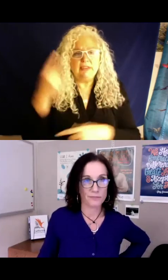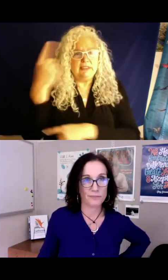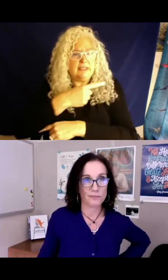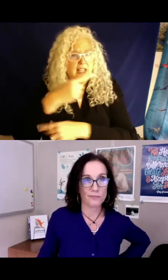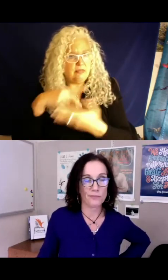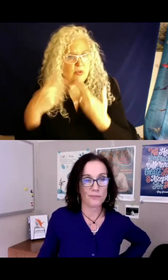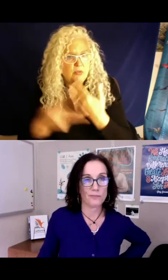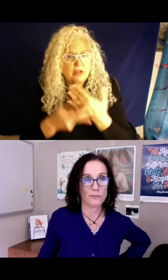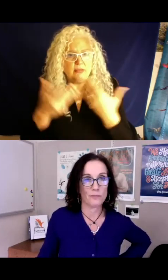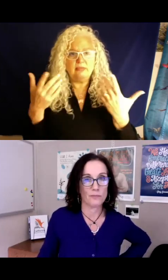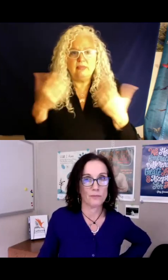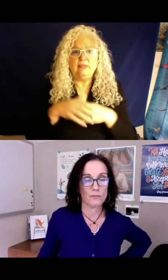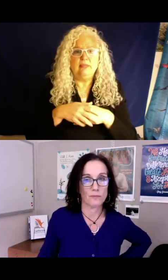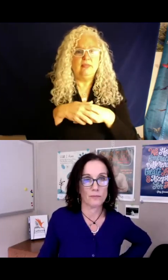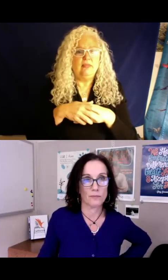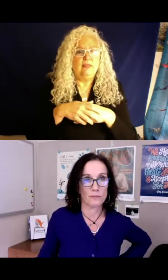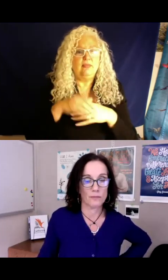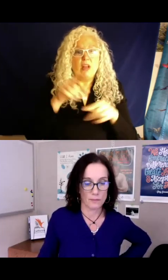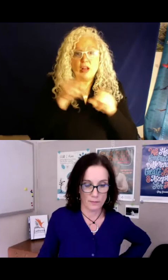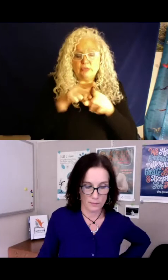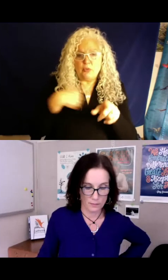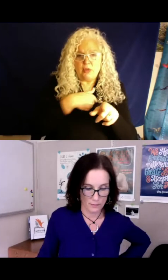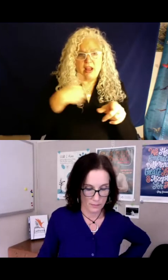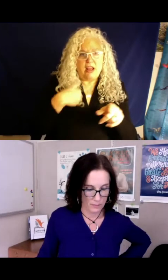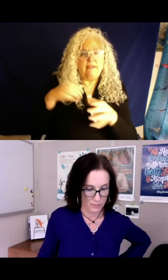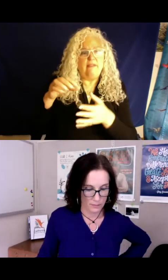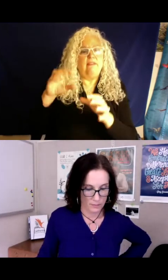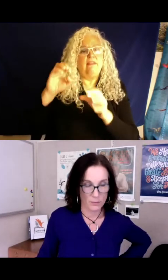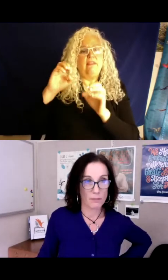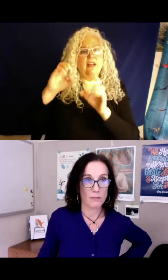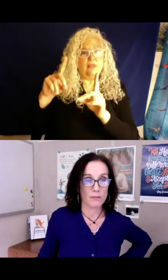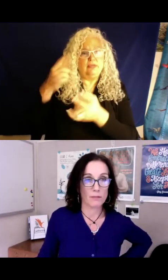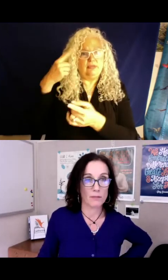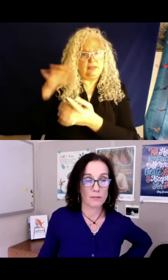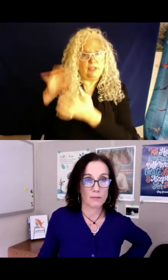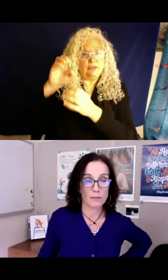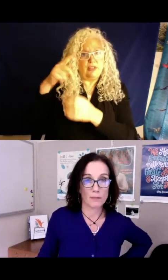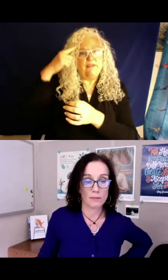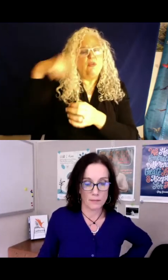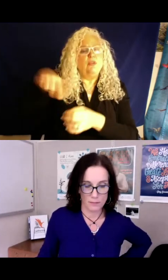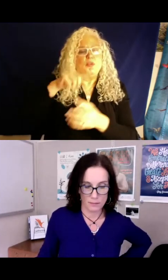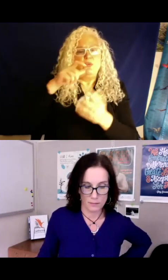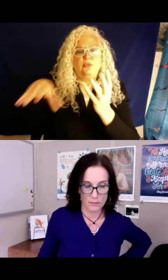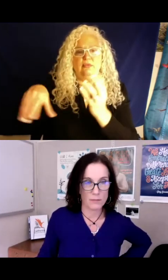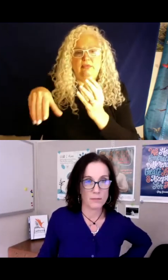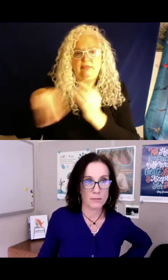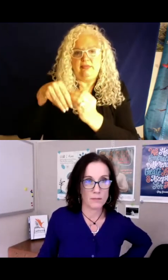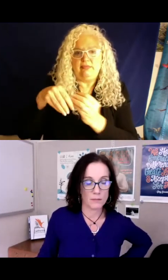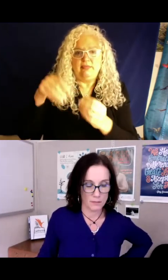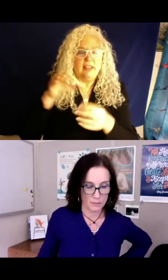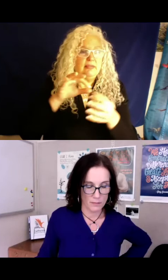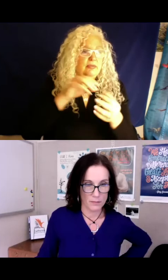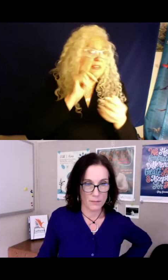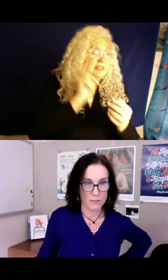an opportunity for the day school, the day school program or the residential program. And there are